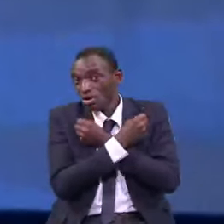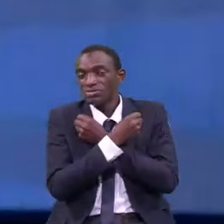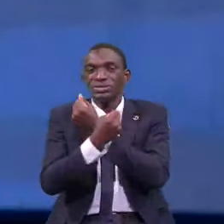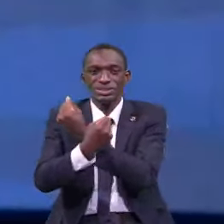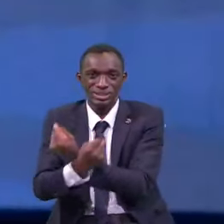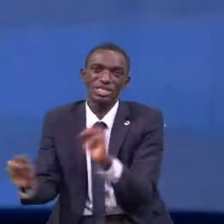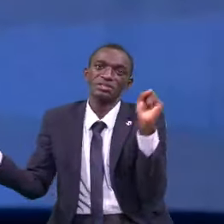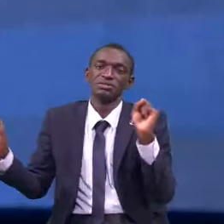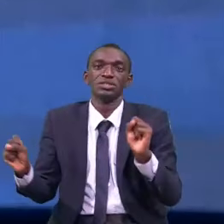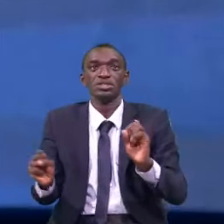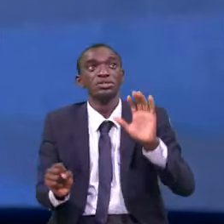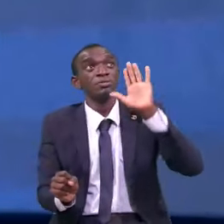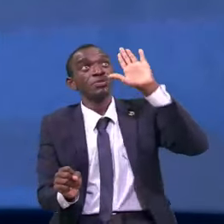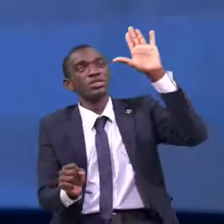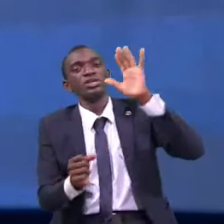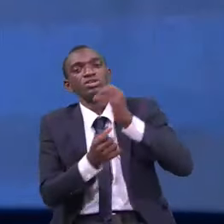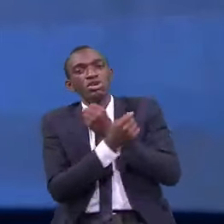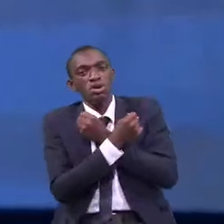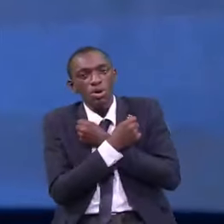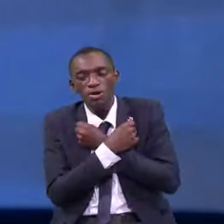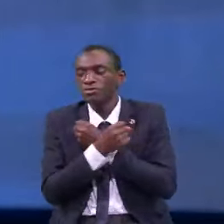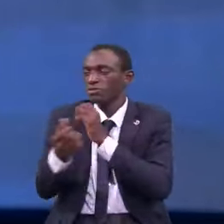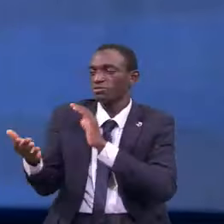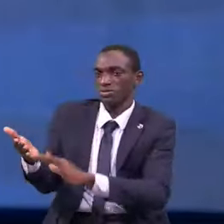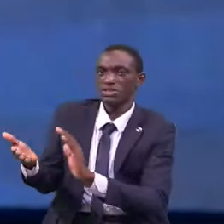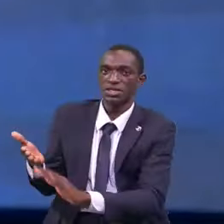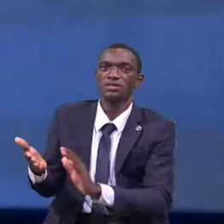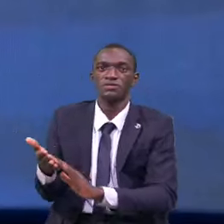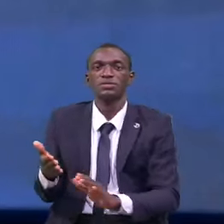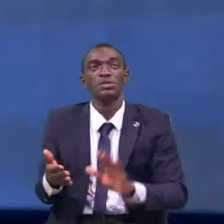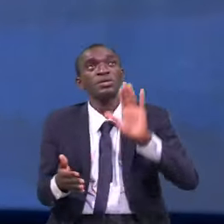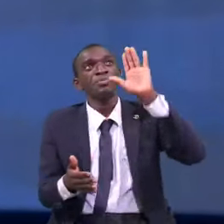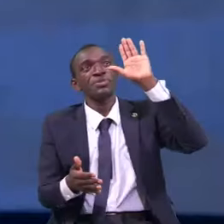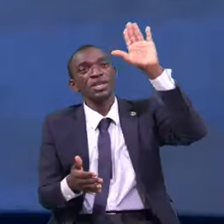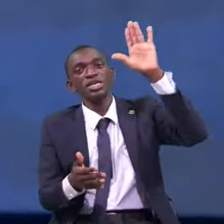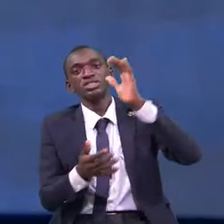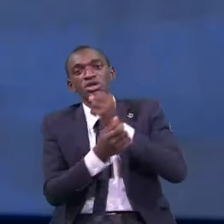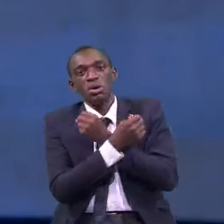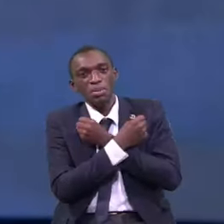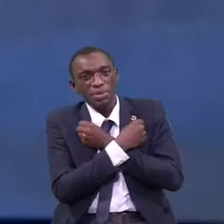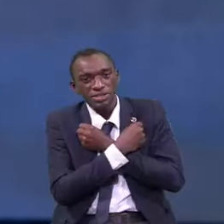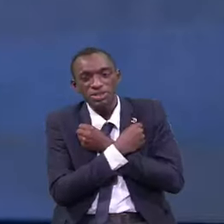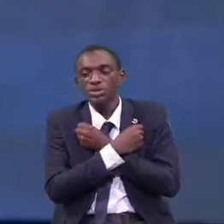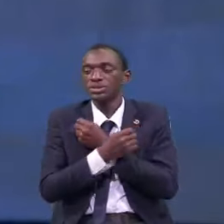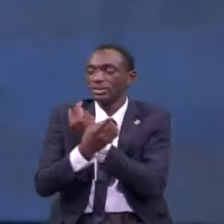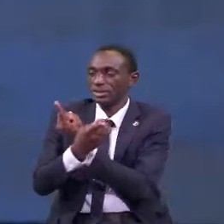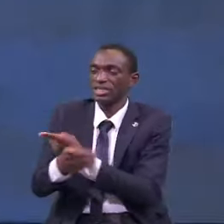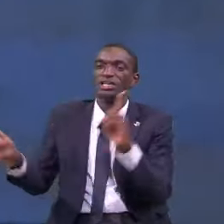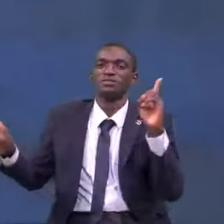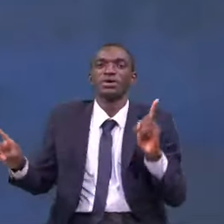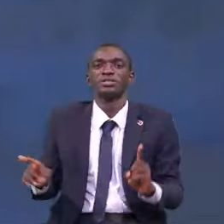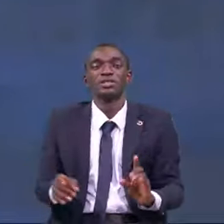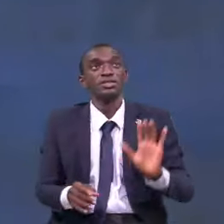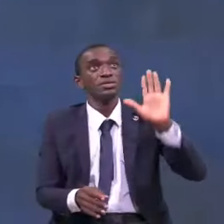compassion forgives. His compassion delivers. His